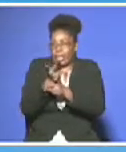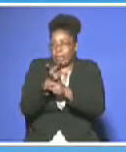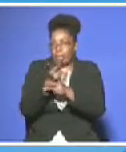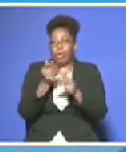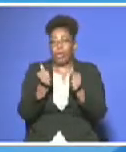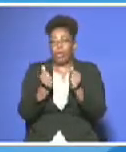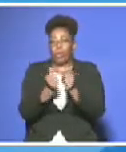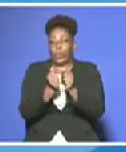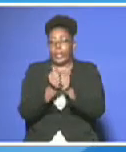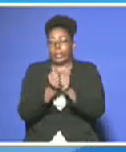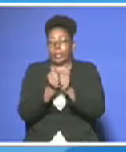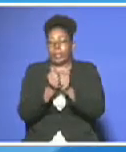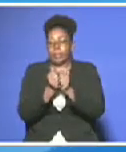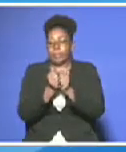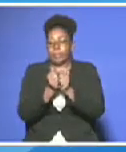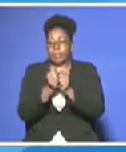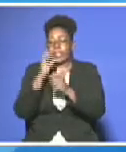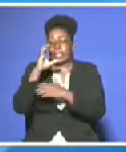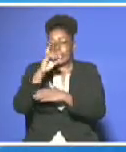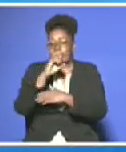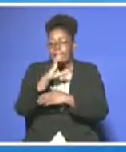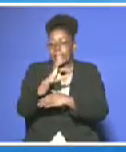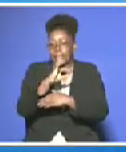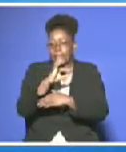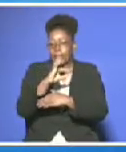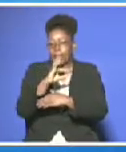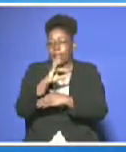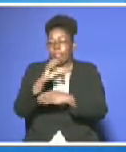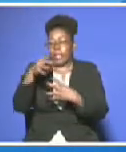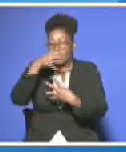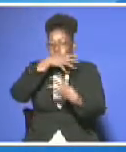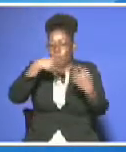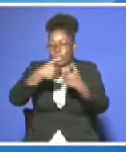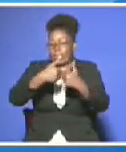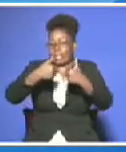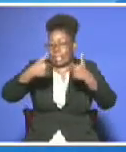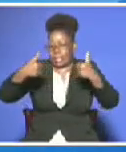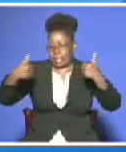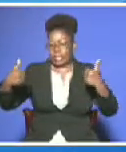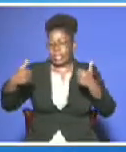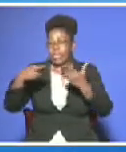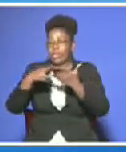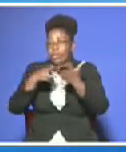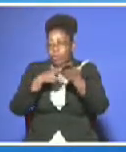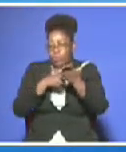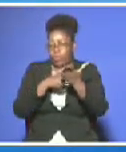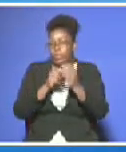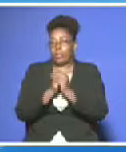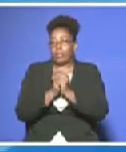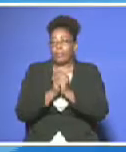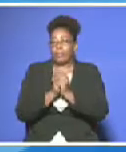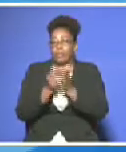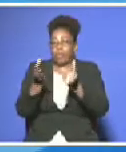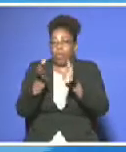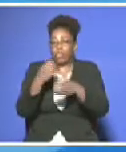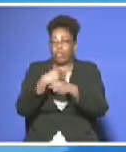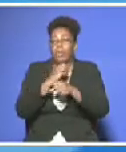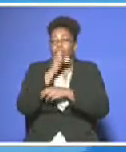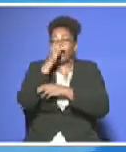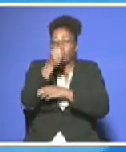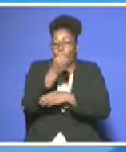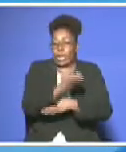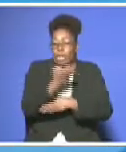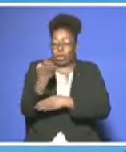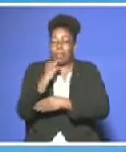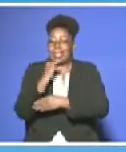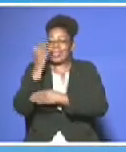with the CDC and the social distancing protocols. We want to make sure that the equipment is